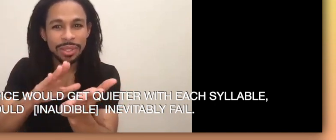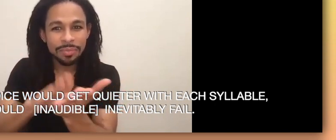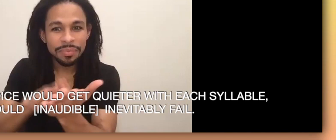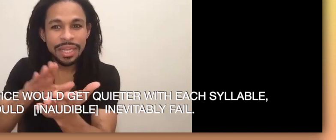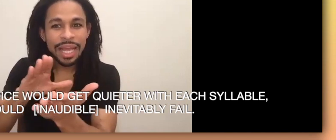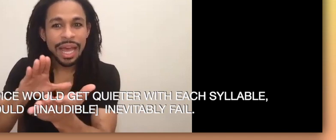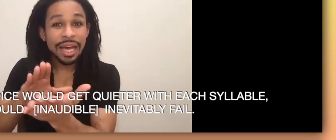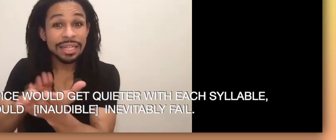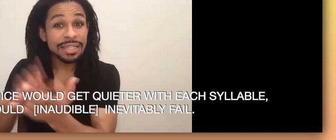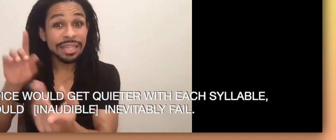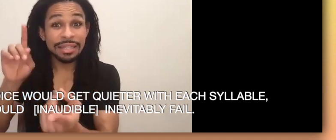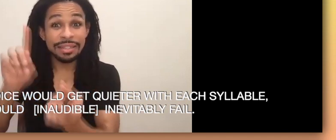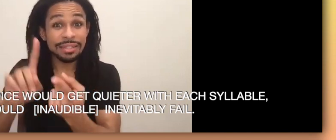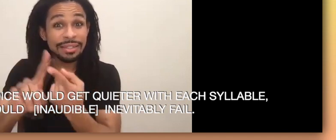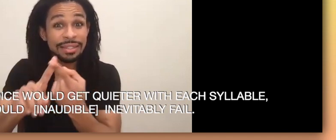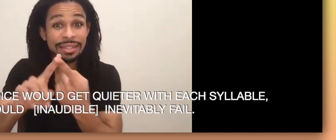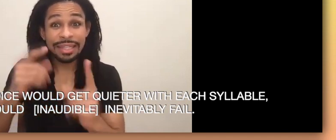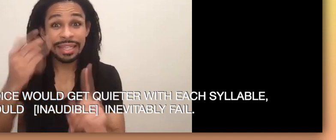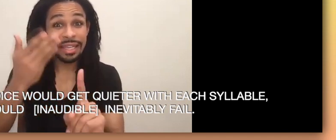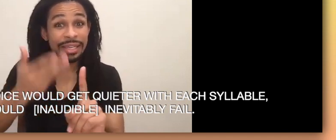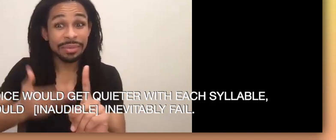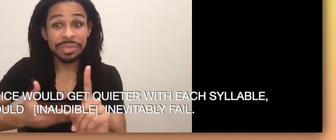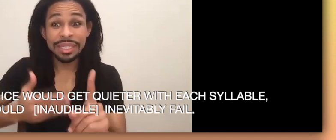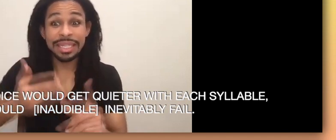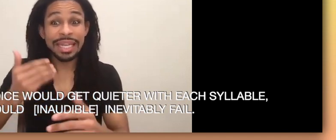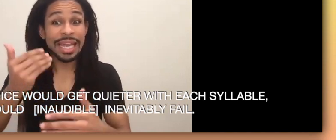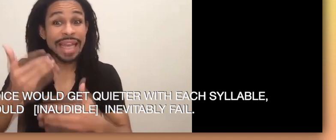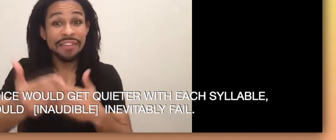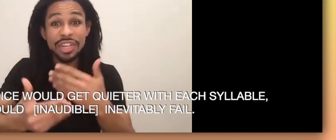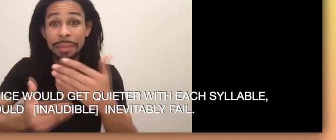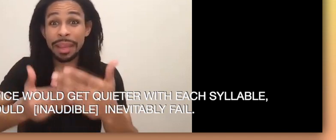syllable until he would.